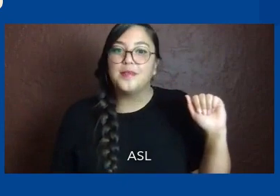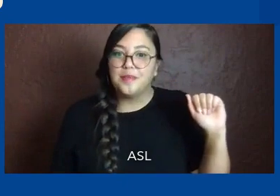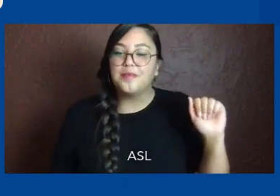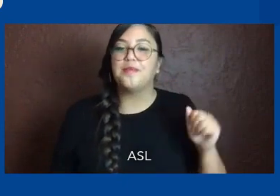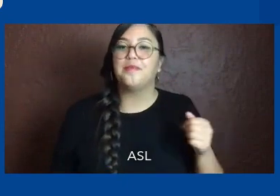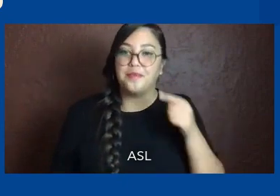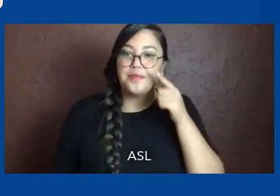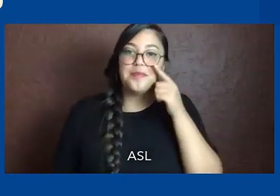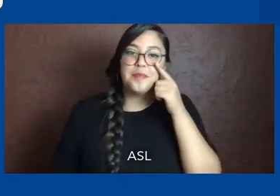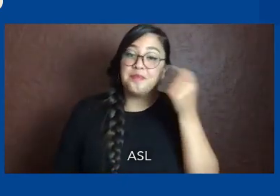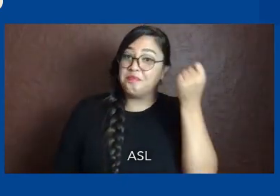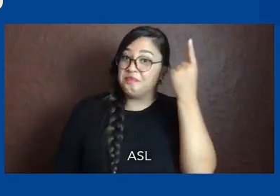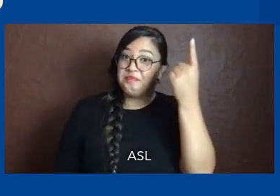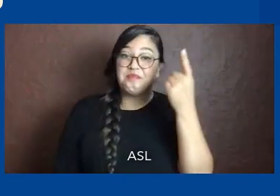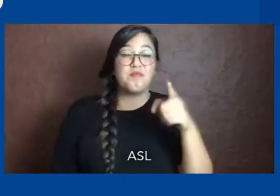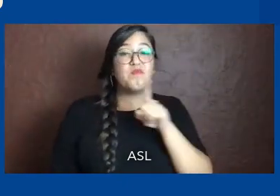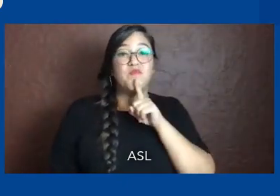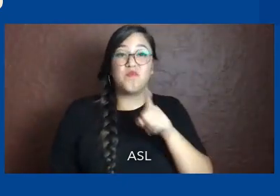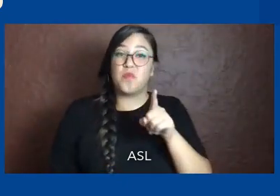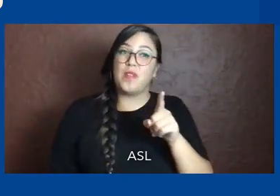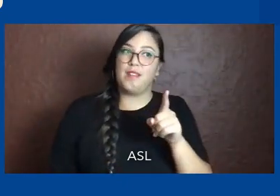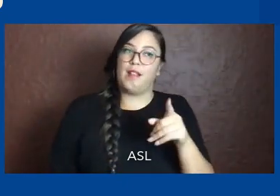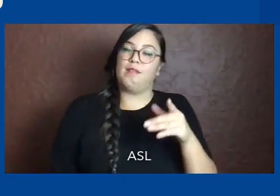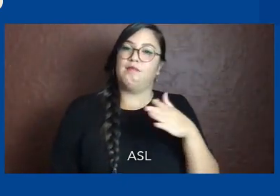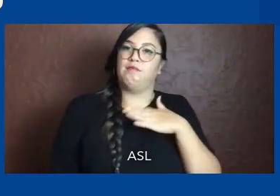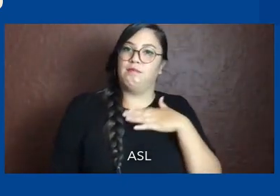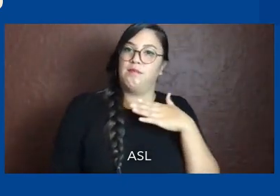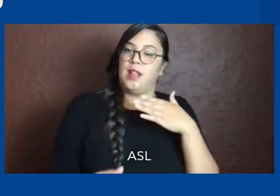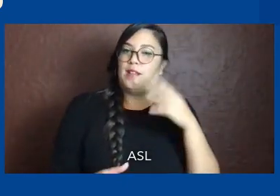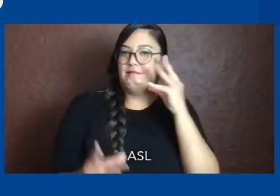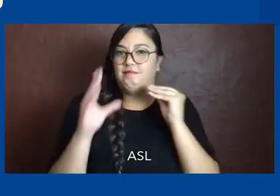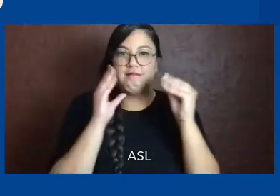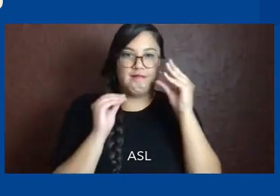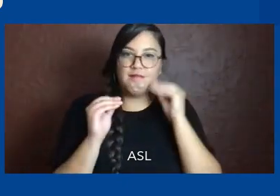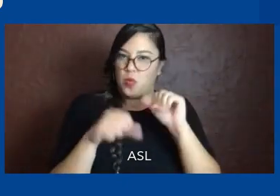my work experience has been to date. In the middle of the pandemic,